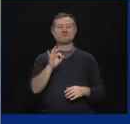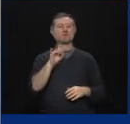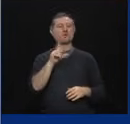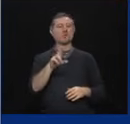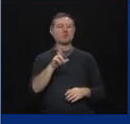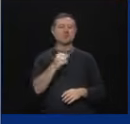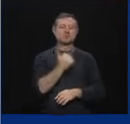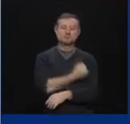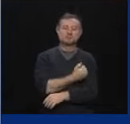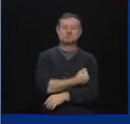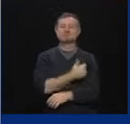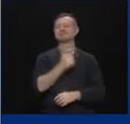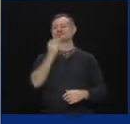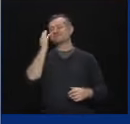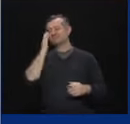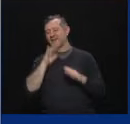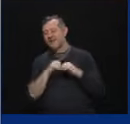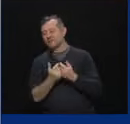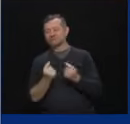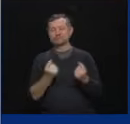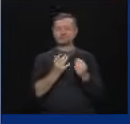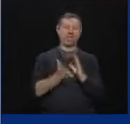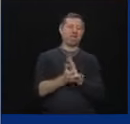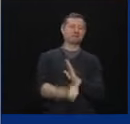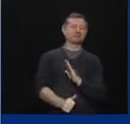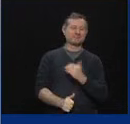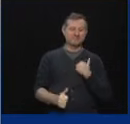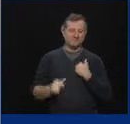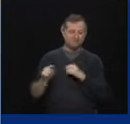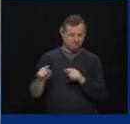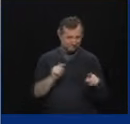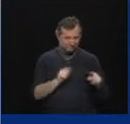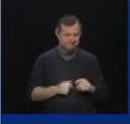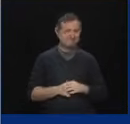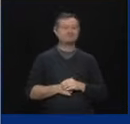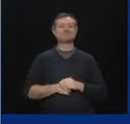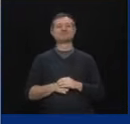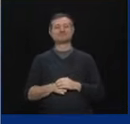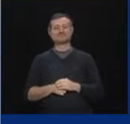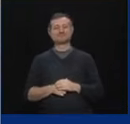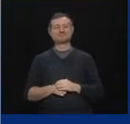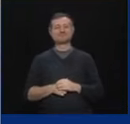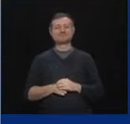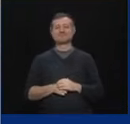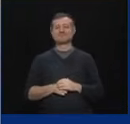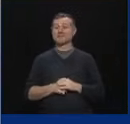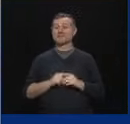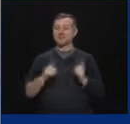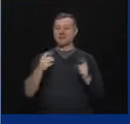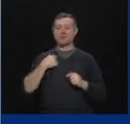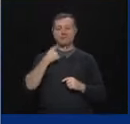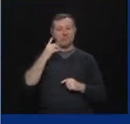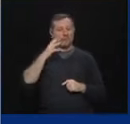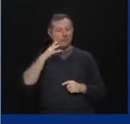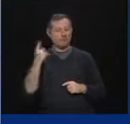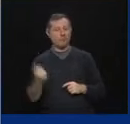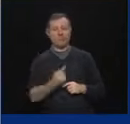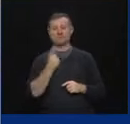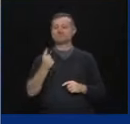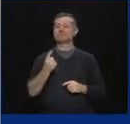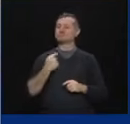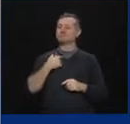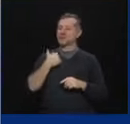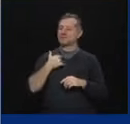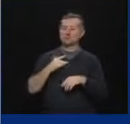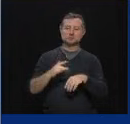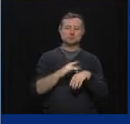done other health crises before. This is what they do and do best. but I will always have the resources of the state to